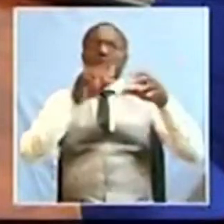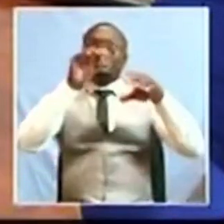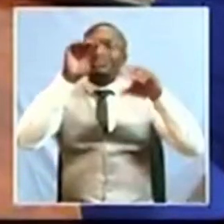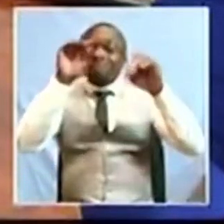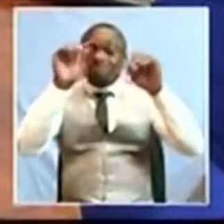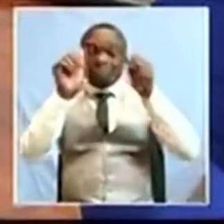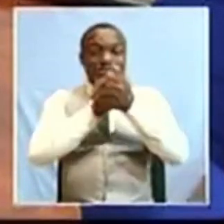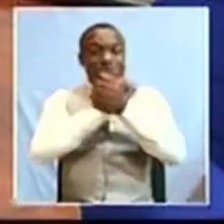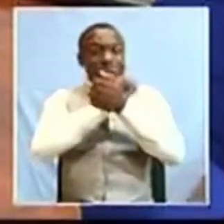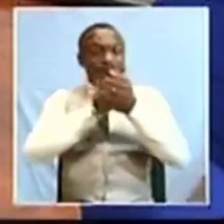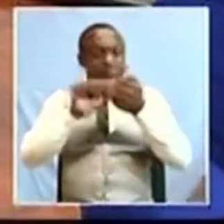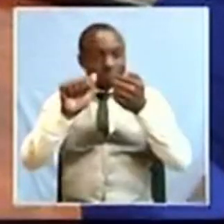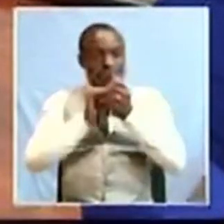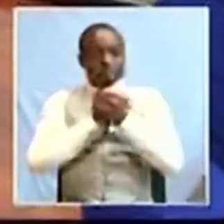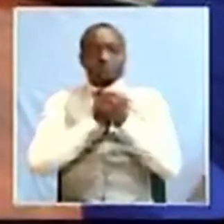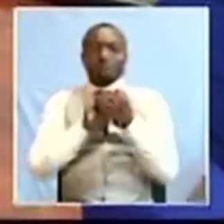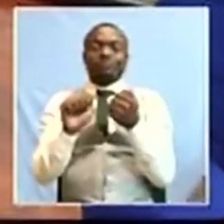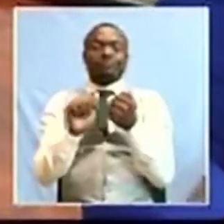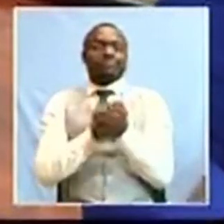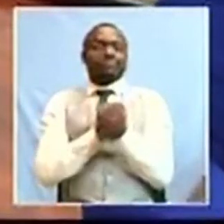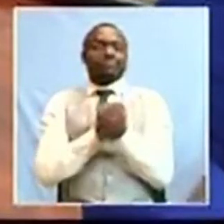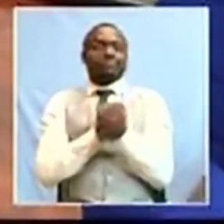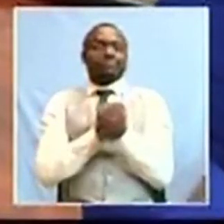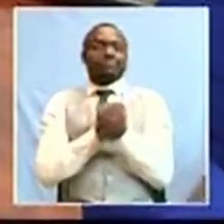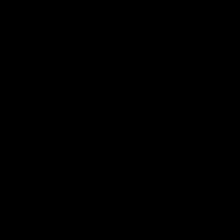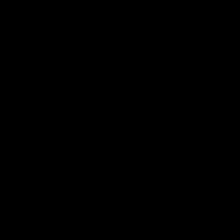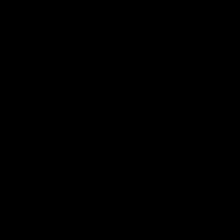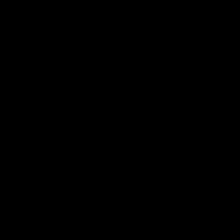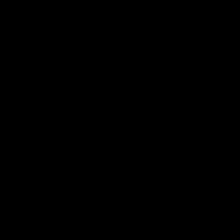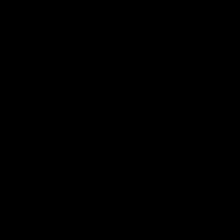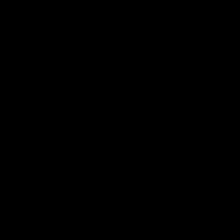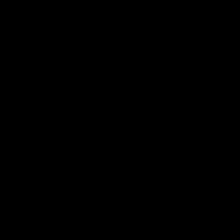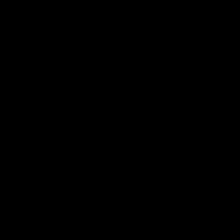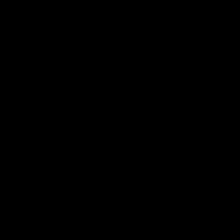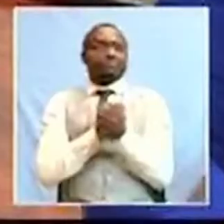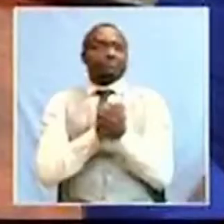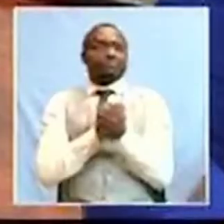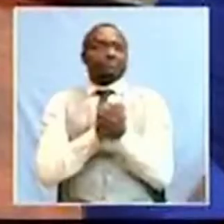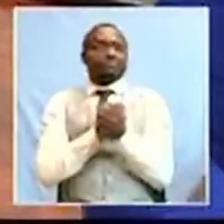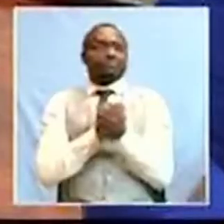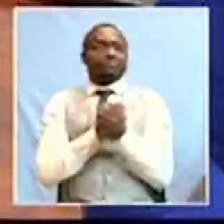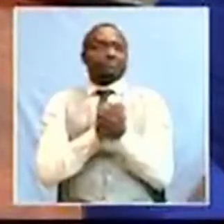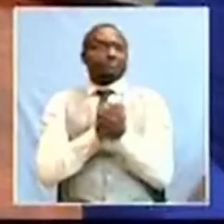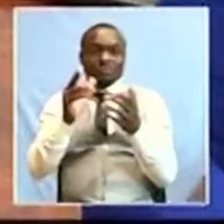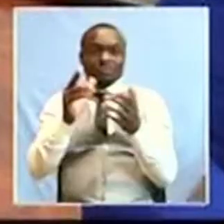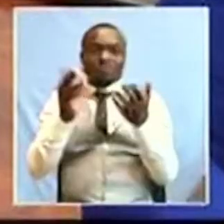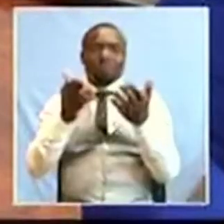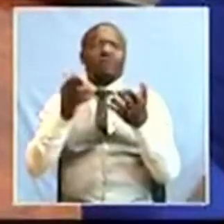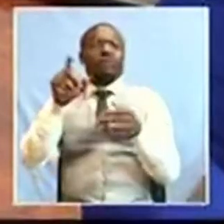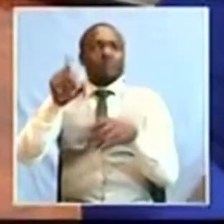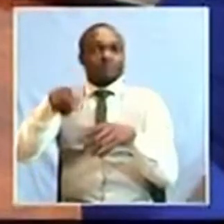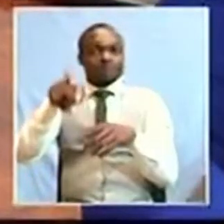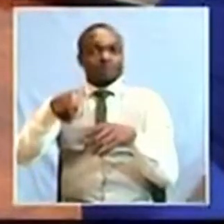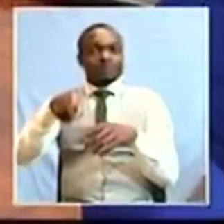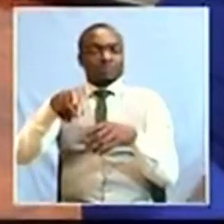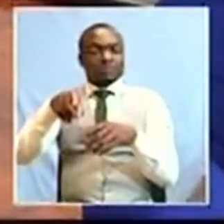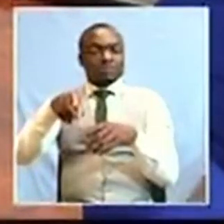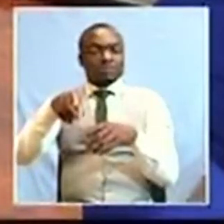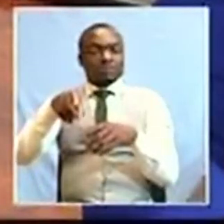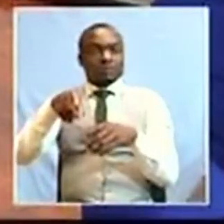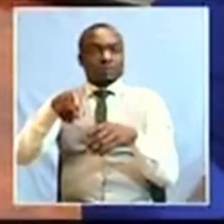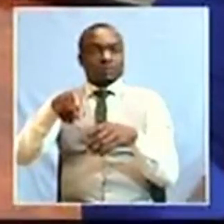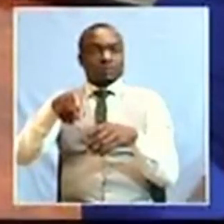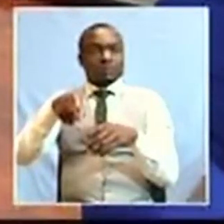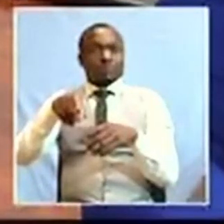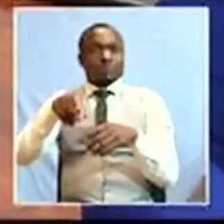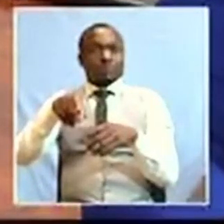dilapidated, deplorable state in require substantial